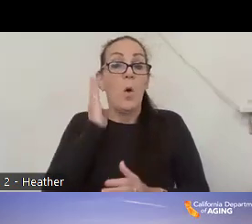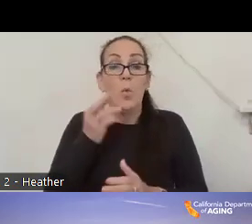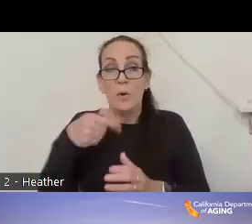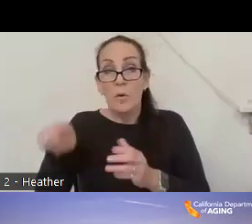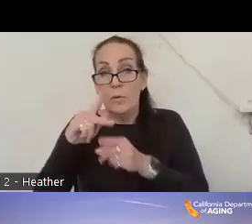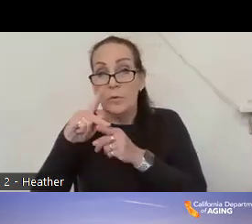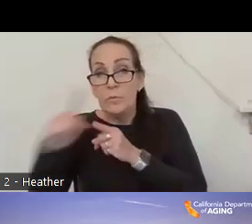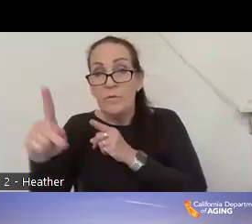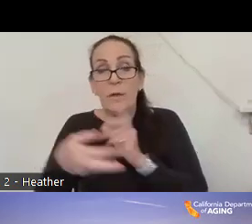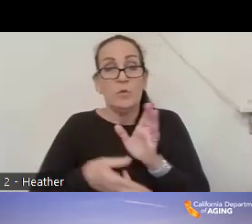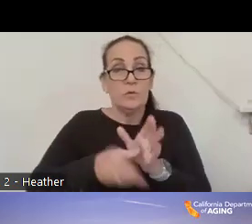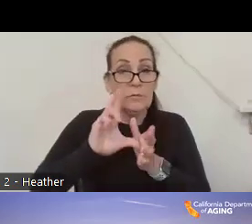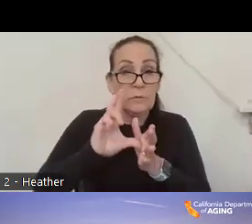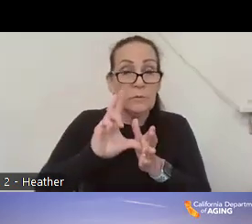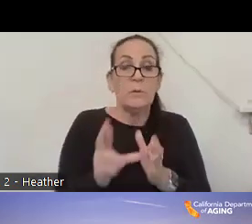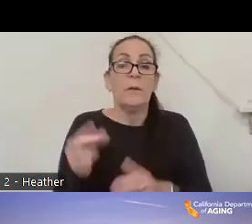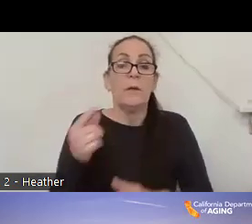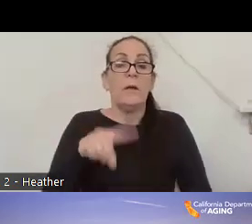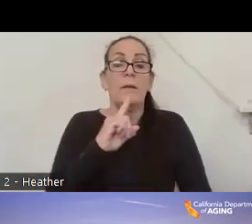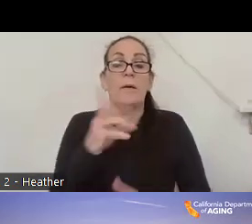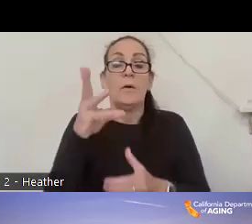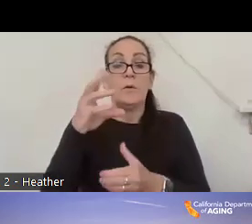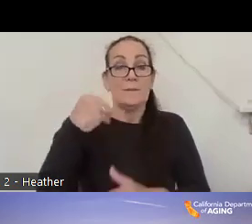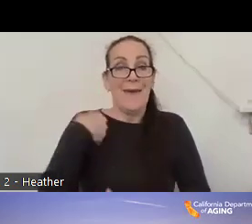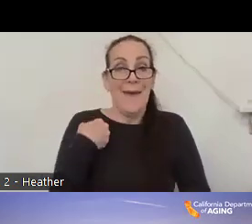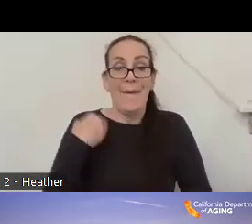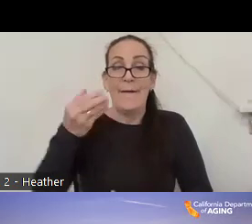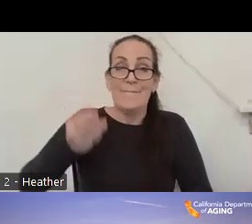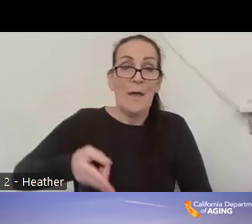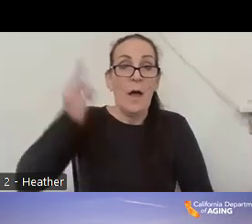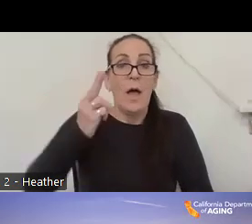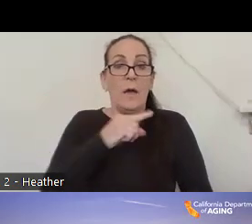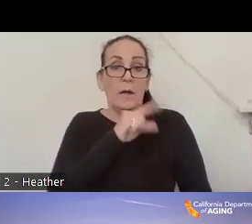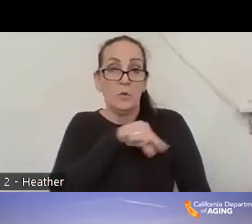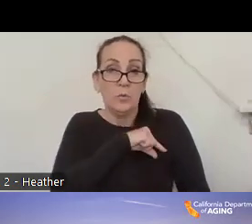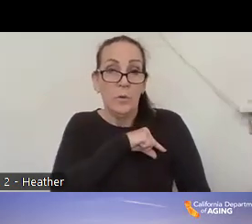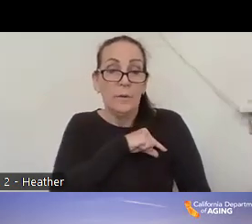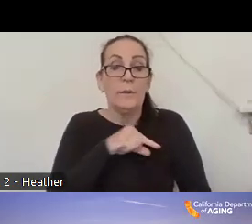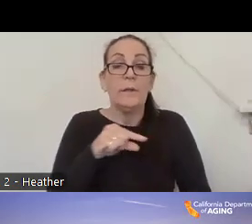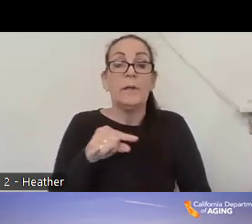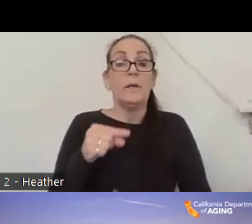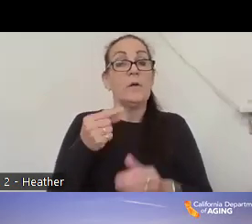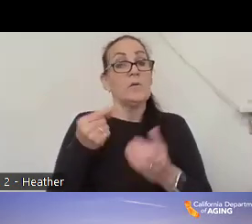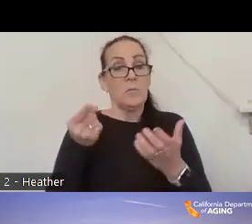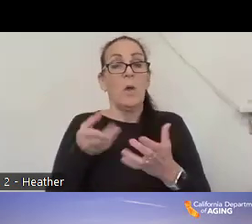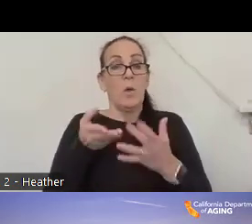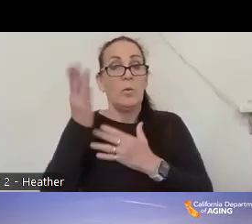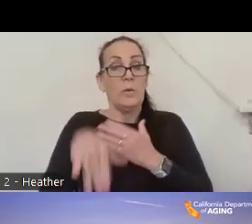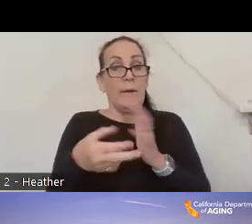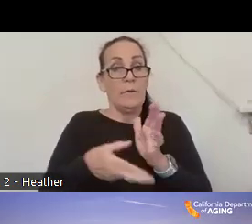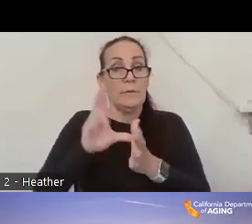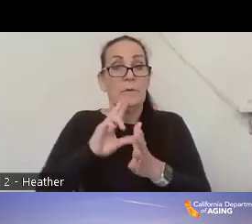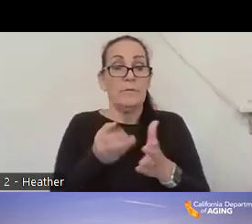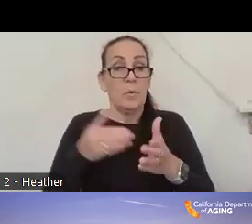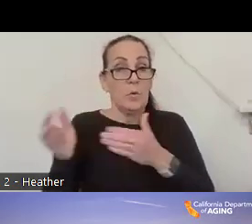those that have the highest quality rating through the review process, we are hoping to